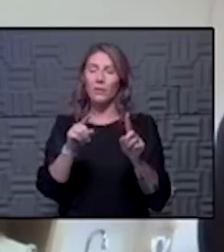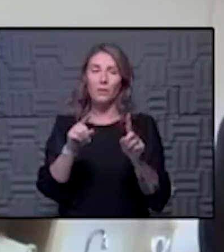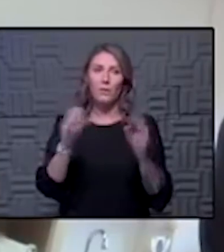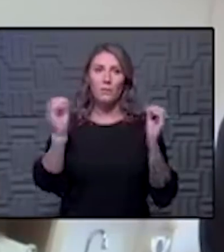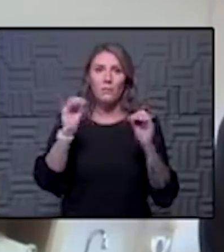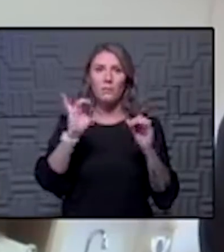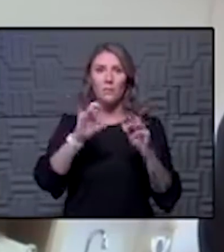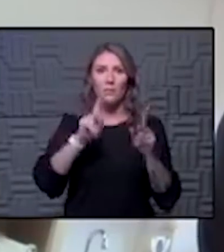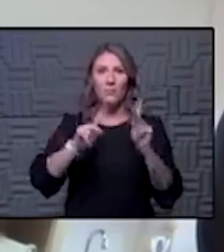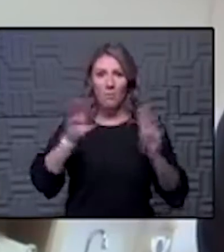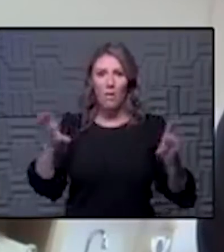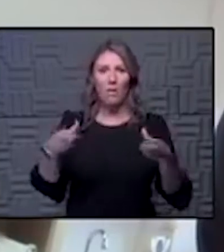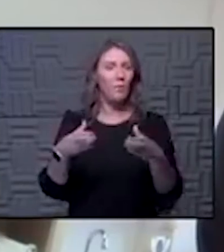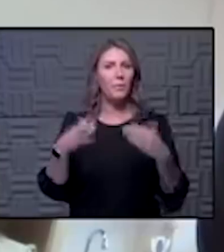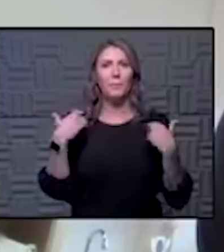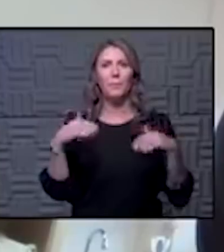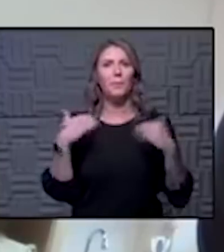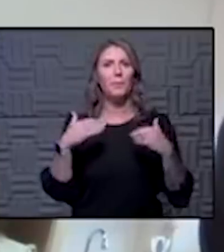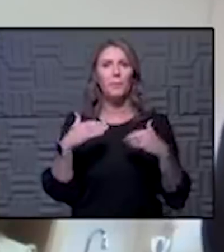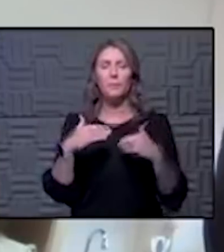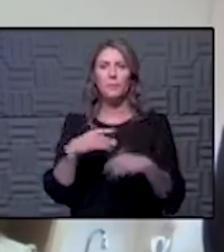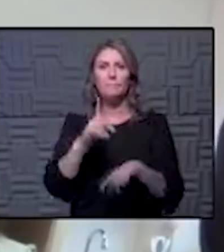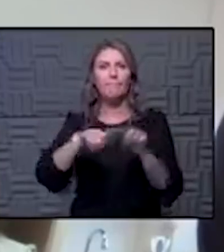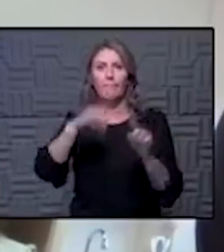population-wide scale. This is unprecedented.